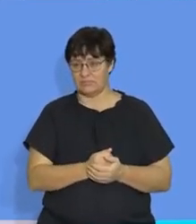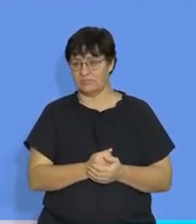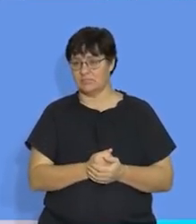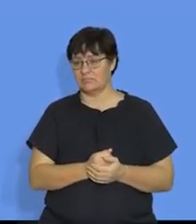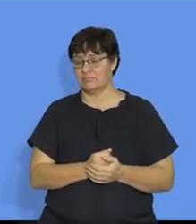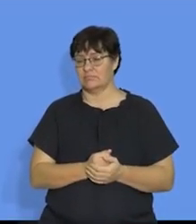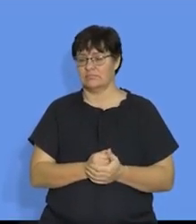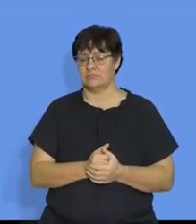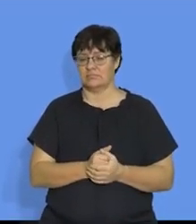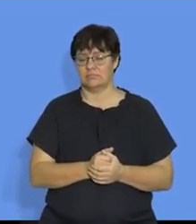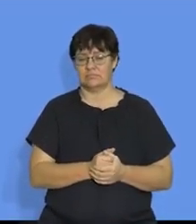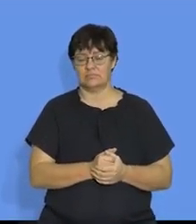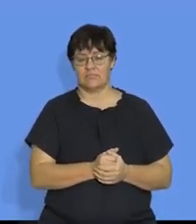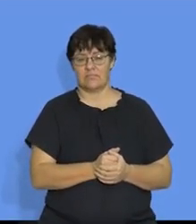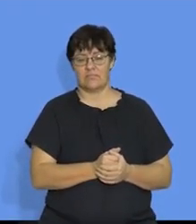again.